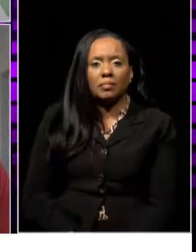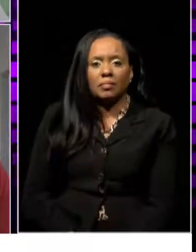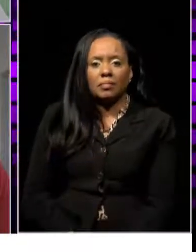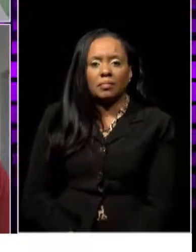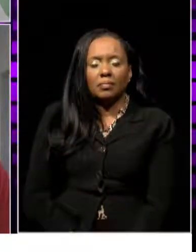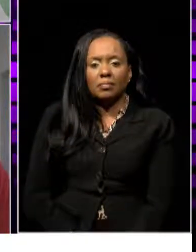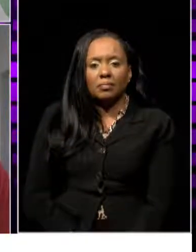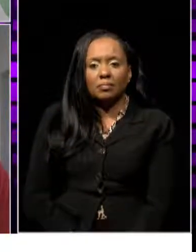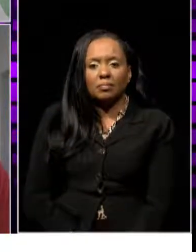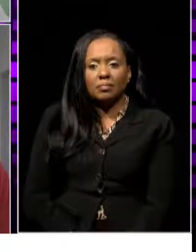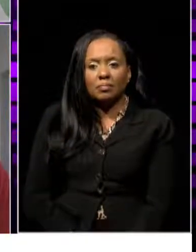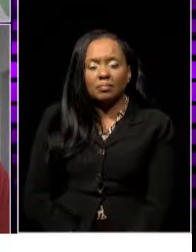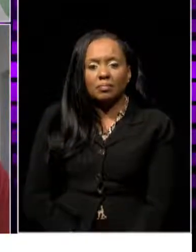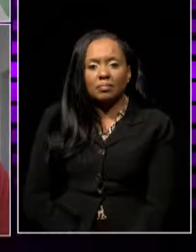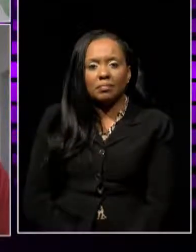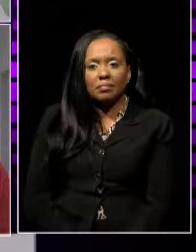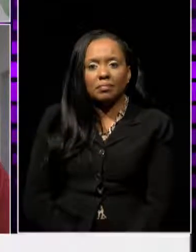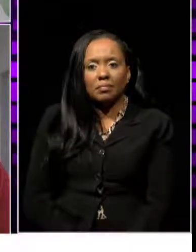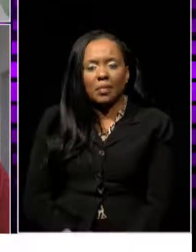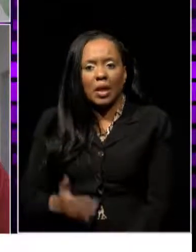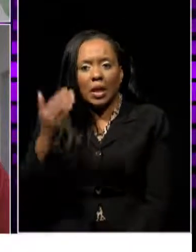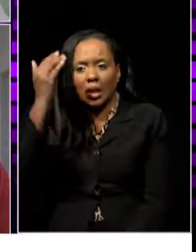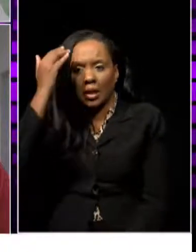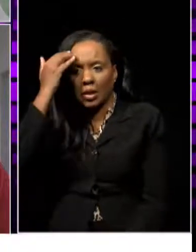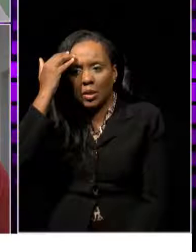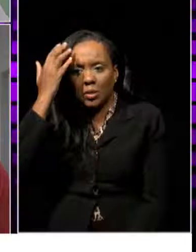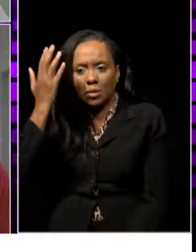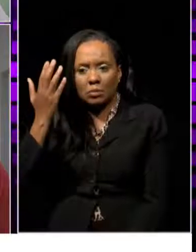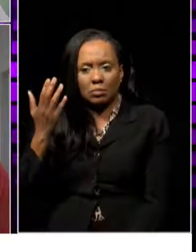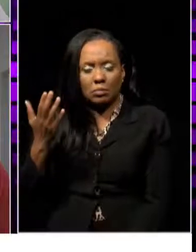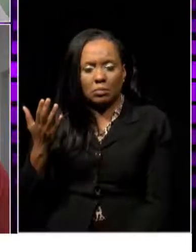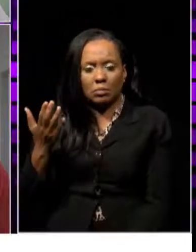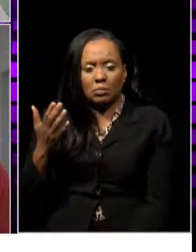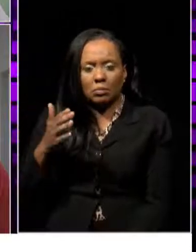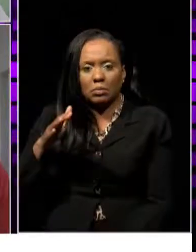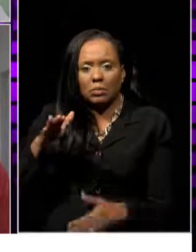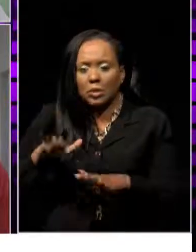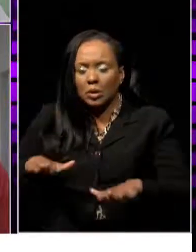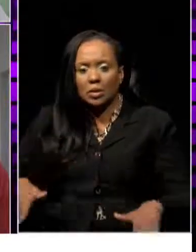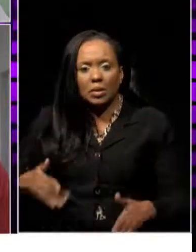you would have seen your child have, anxiety as these online assessments were coming up.